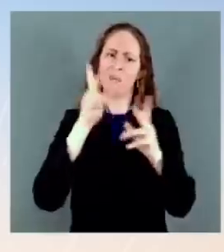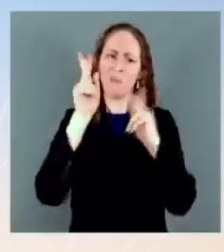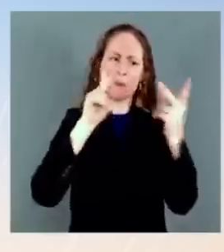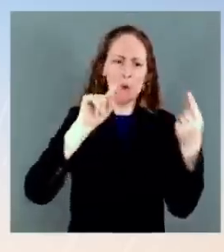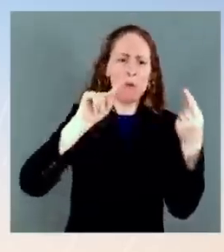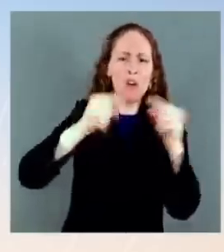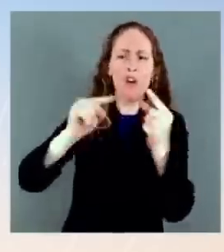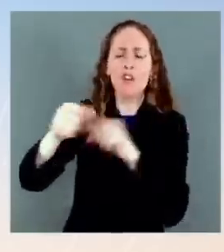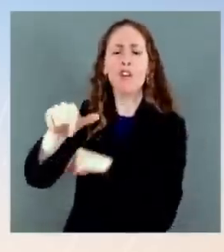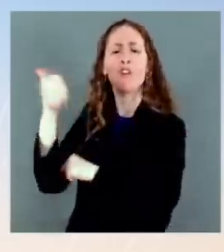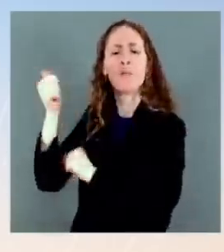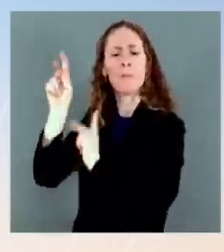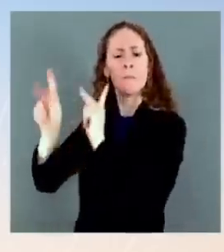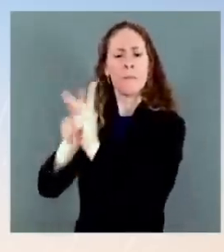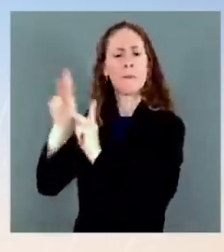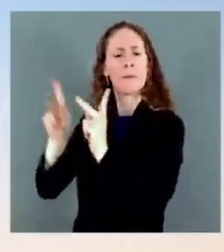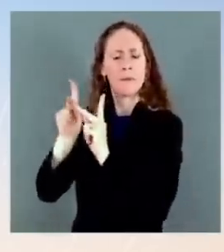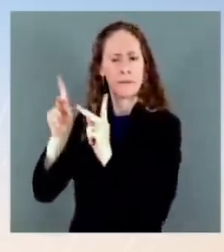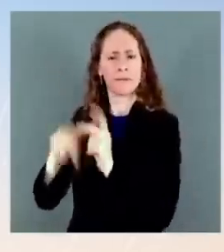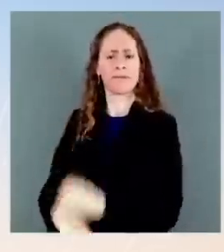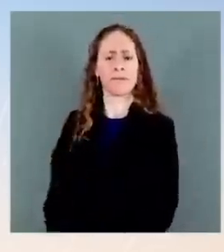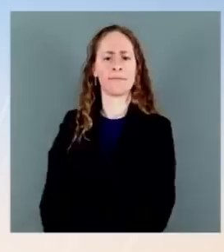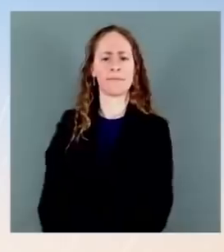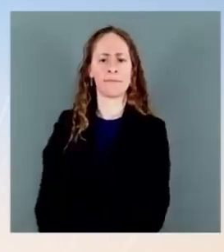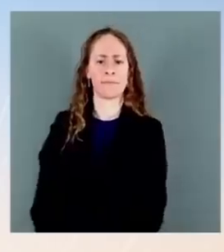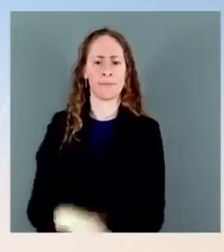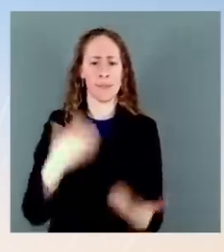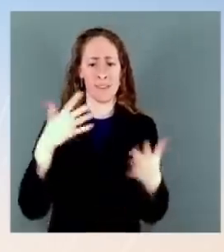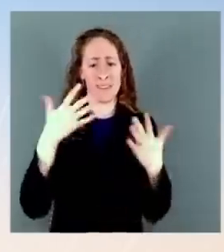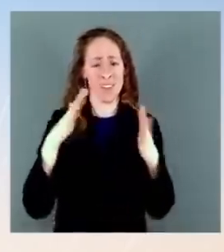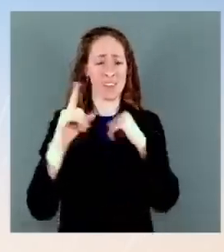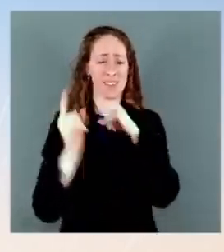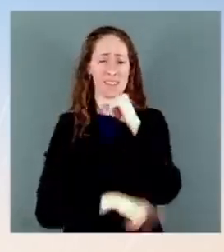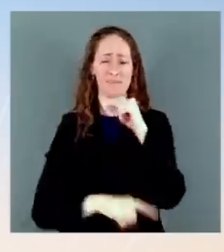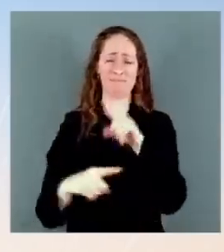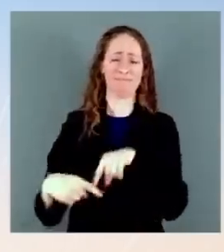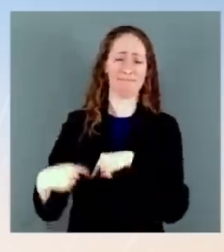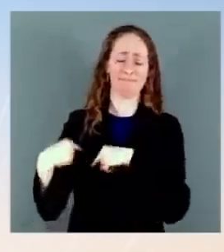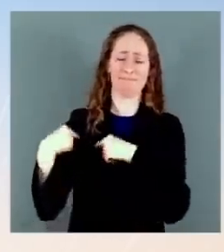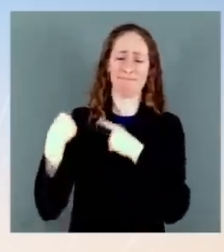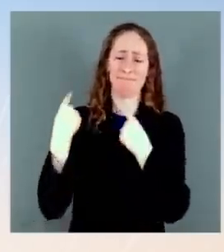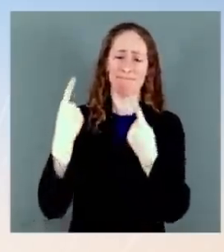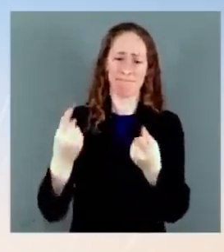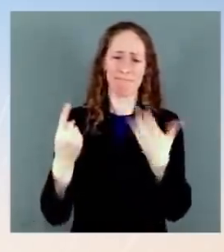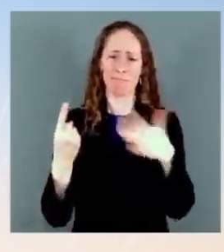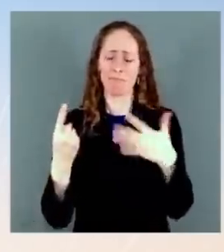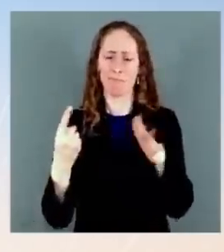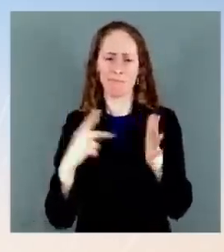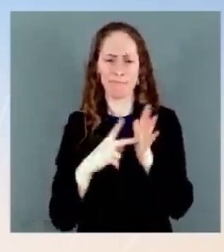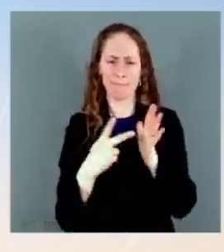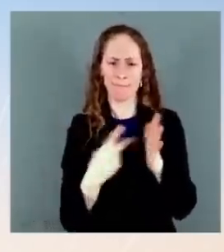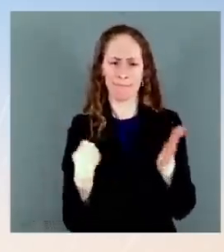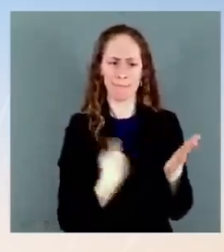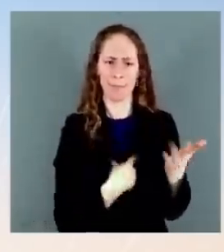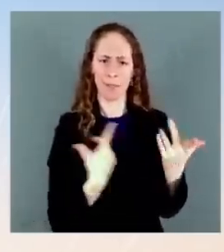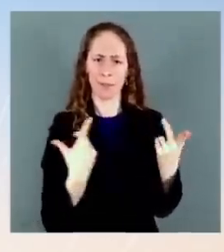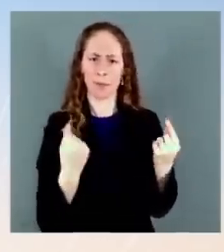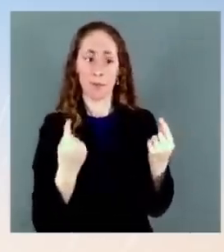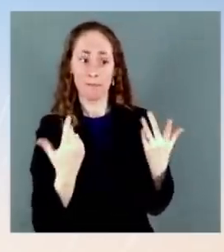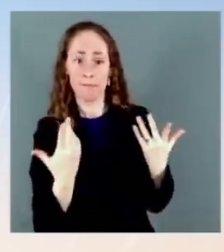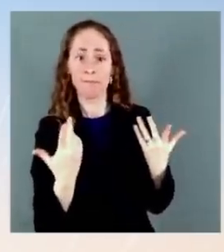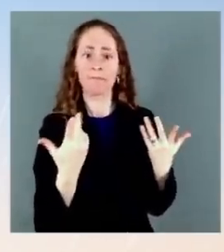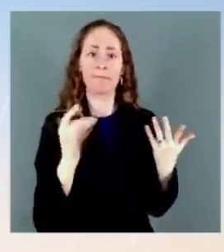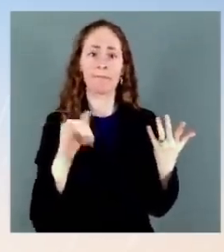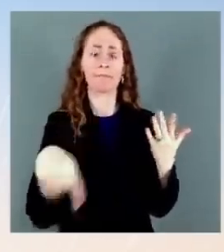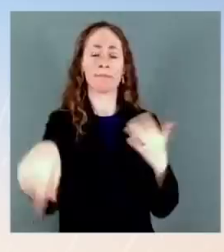This raises immediate red flags for many state central banks and the financial community more generally when considering any transactions. Again, we're